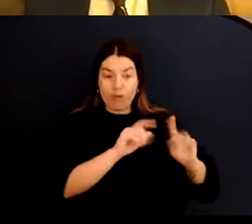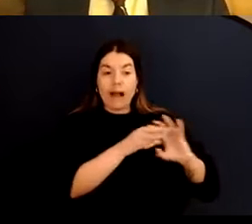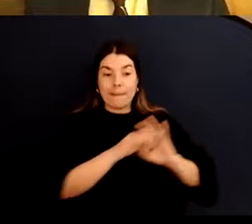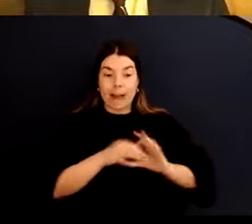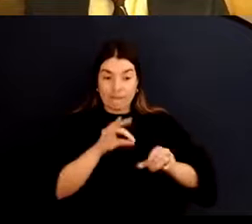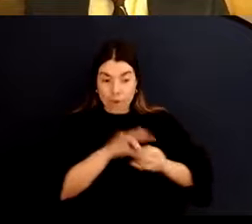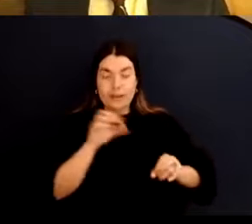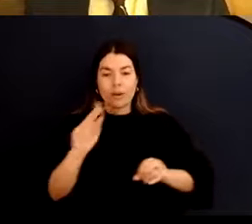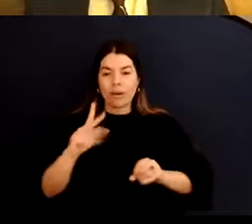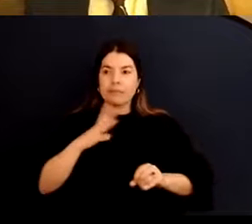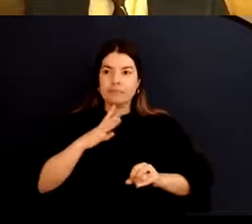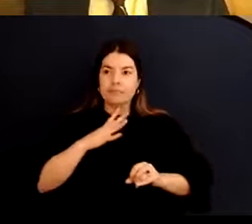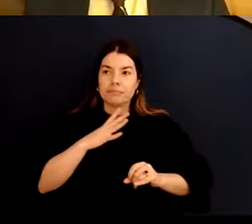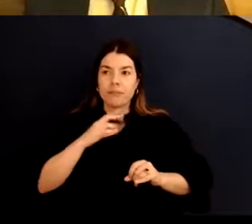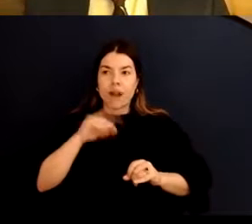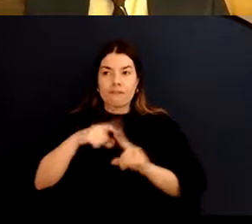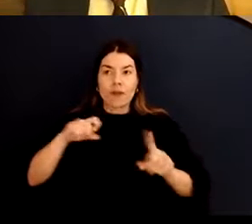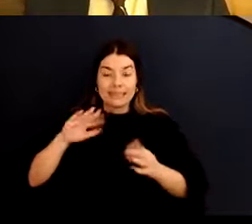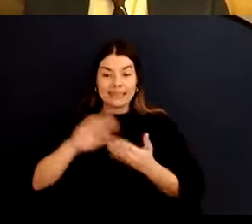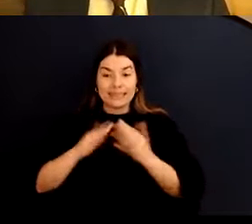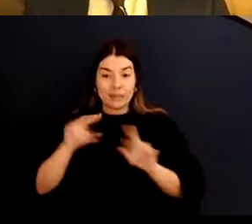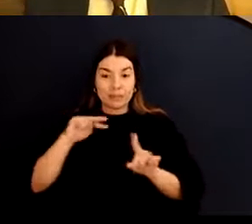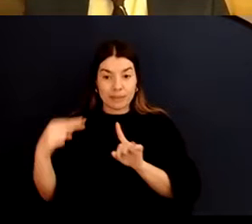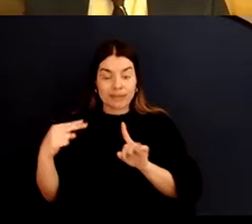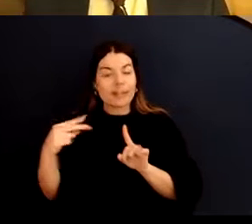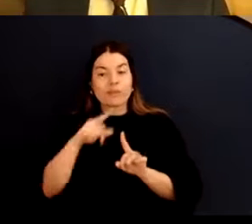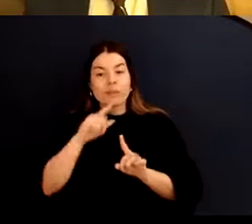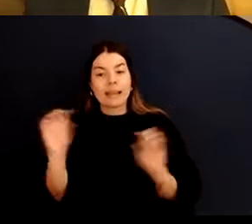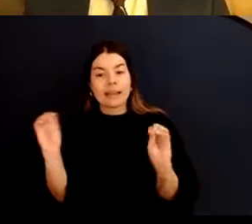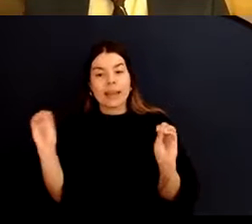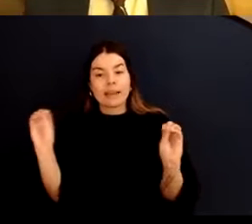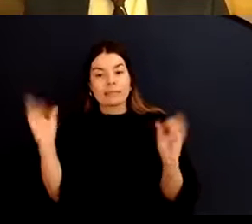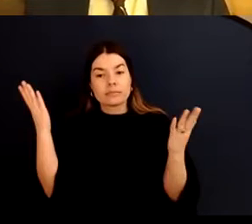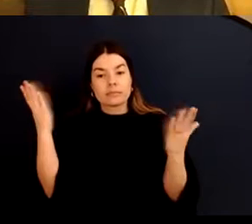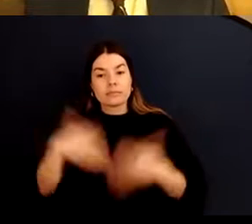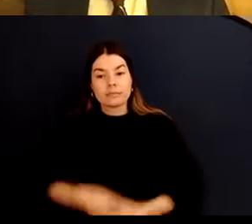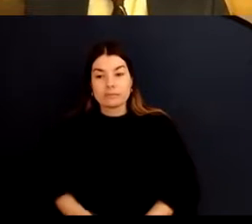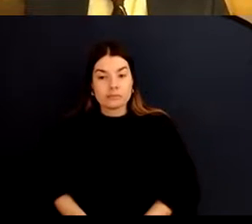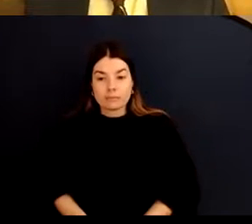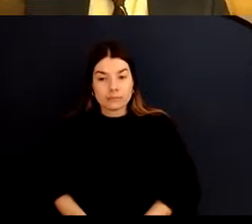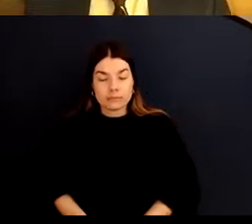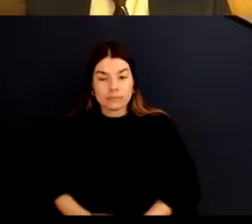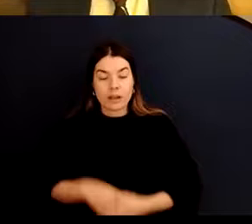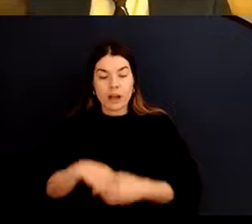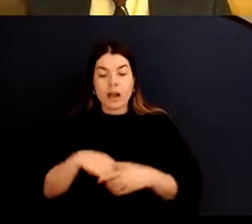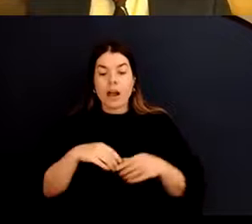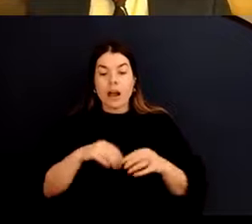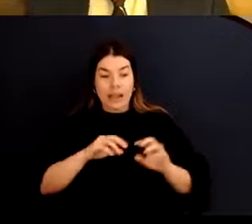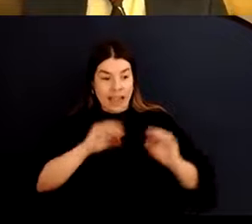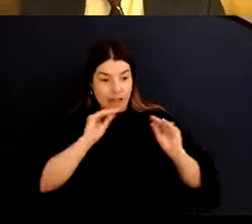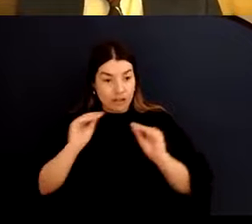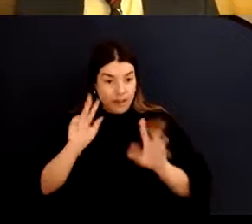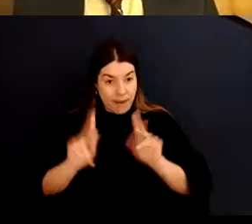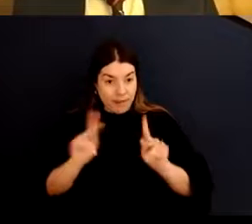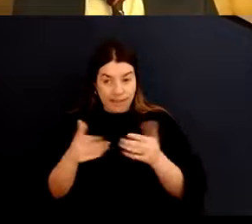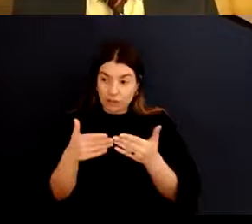perspective of the city. I would say next to nothing is being done, not only to educate the disabled population, but the population in general. It has been said